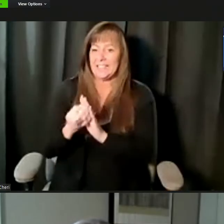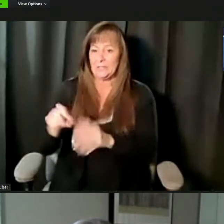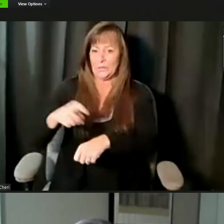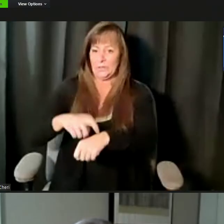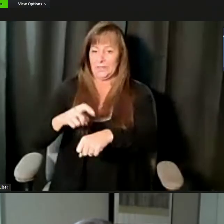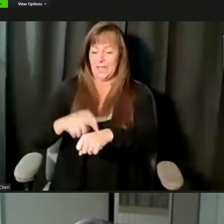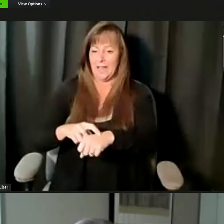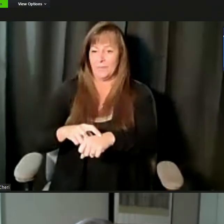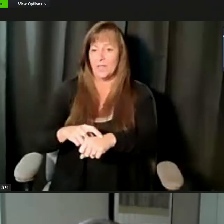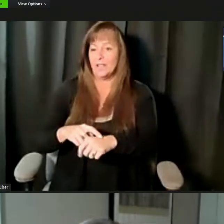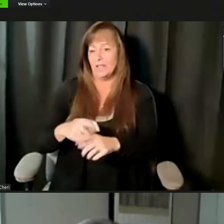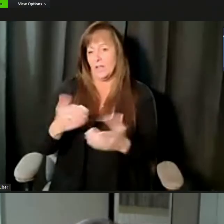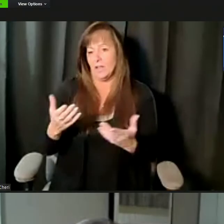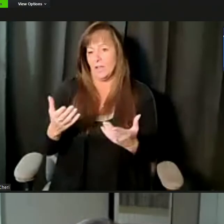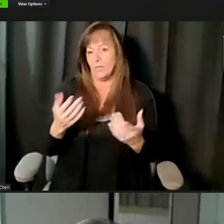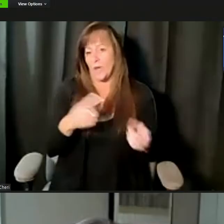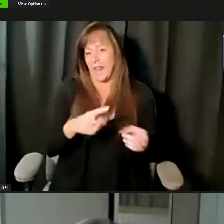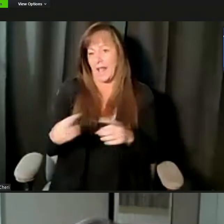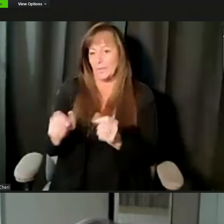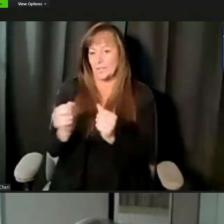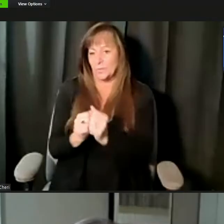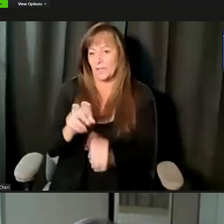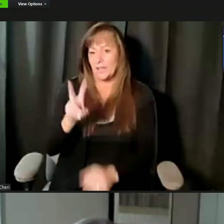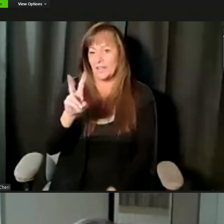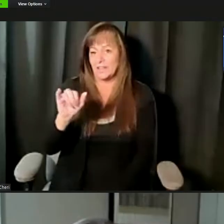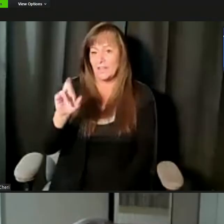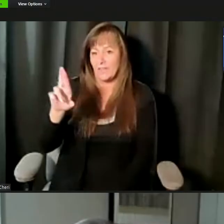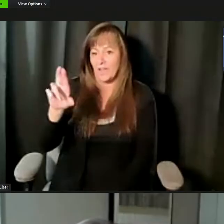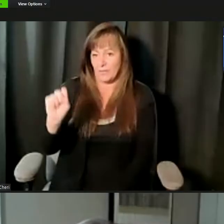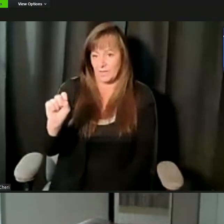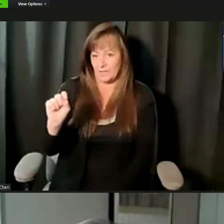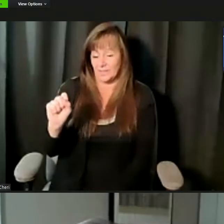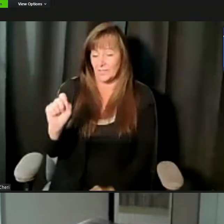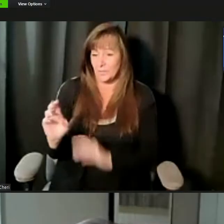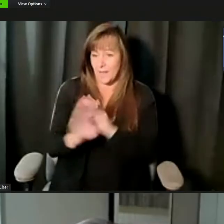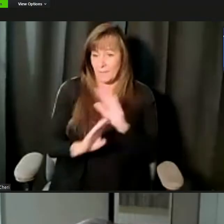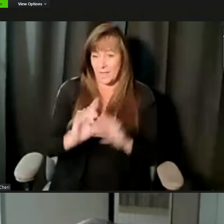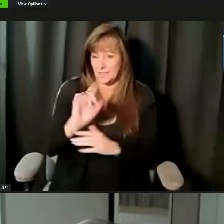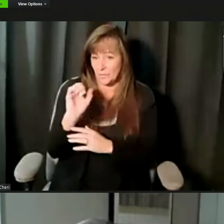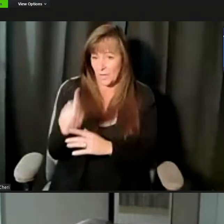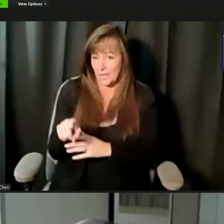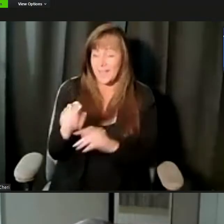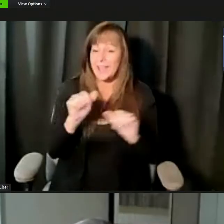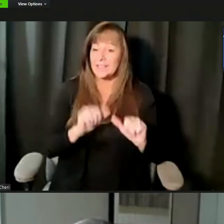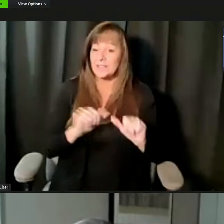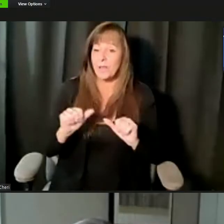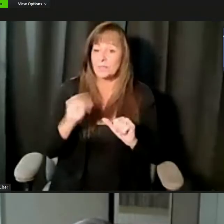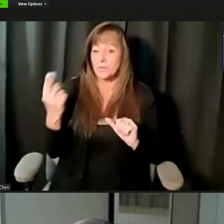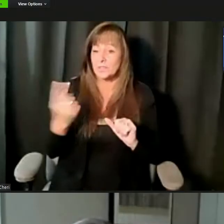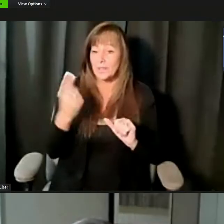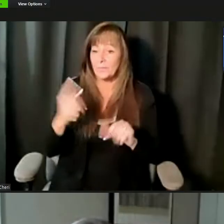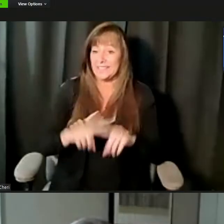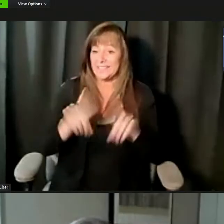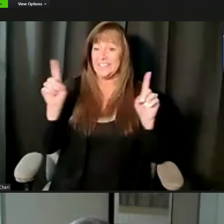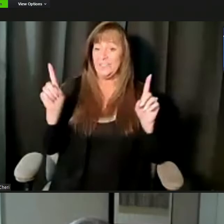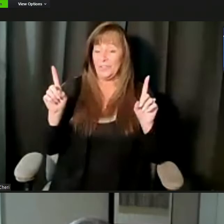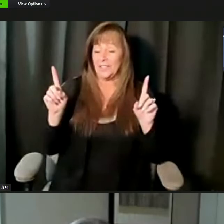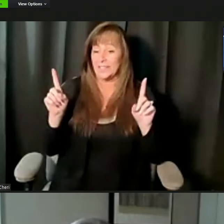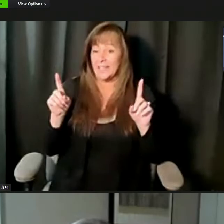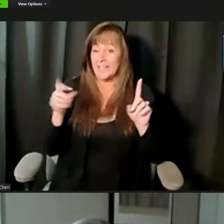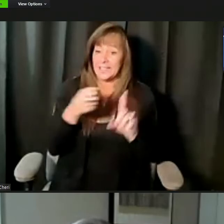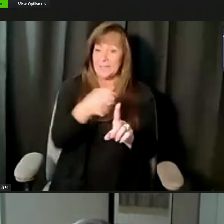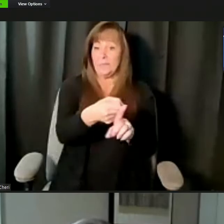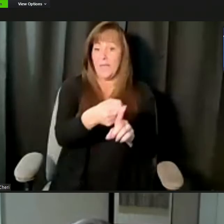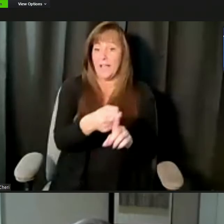virus does. It's a long-winded question, but I'm basically asking, is it possible that something else is at play here with the virus and not